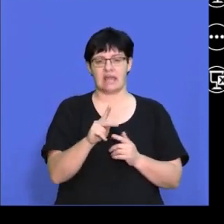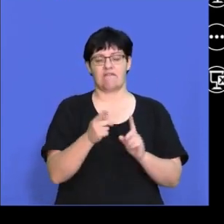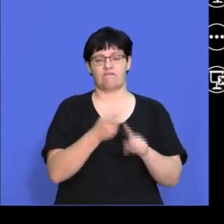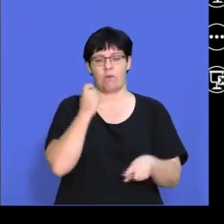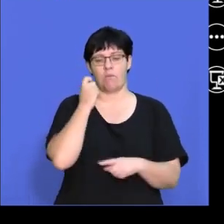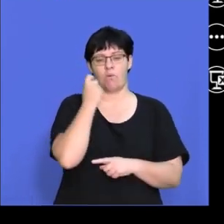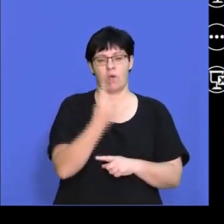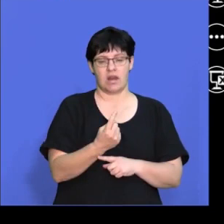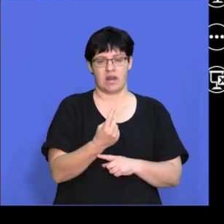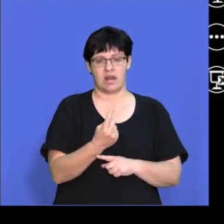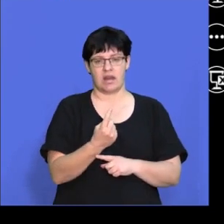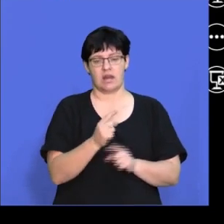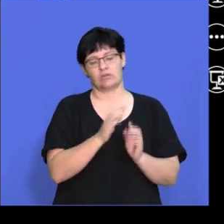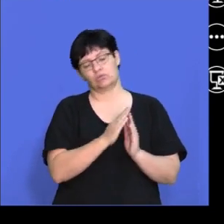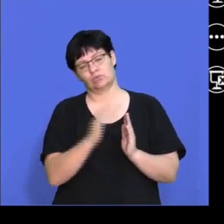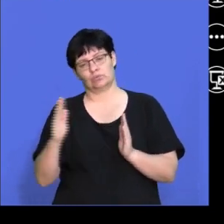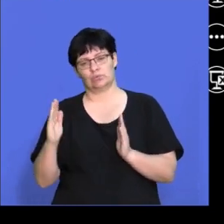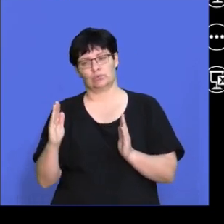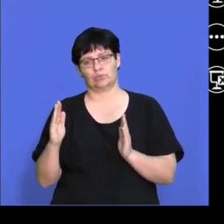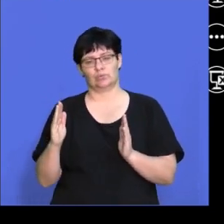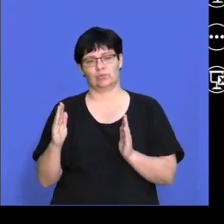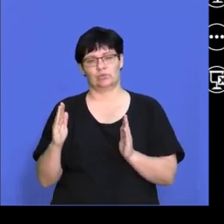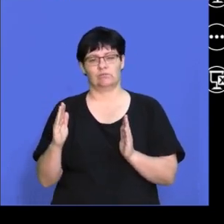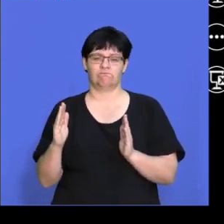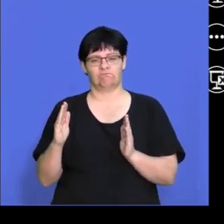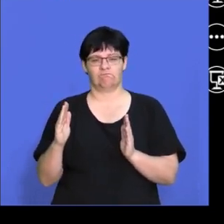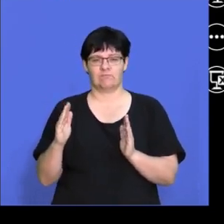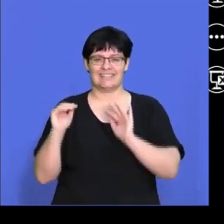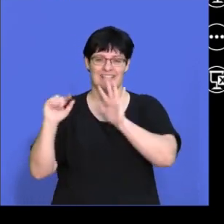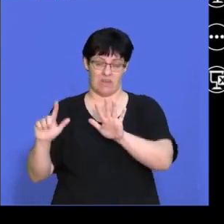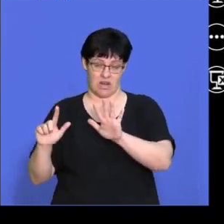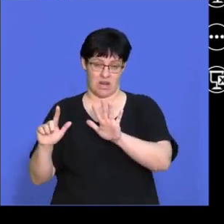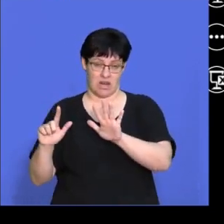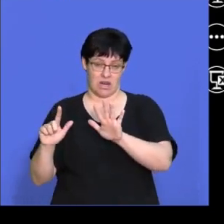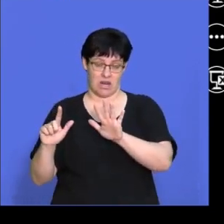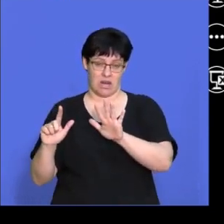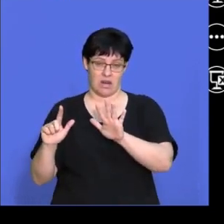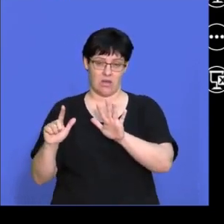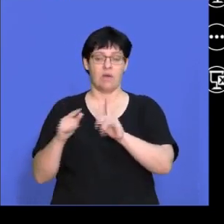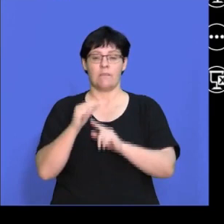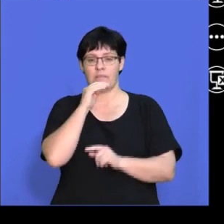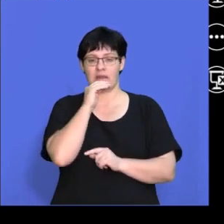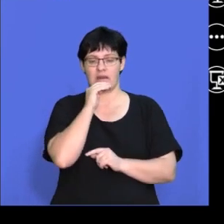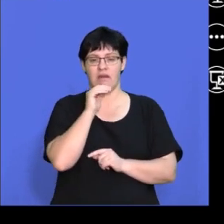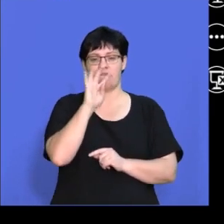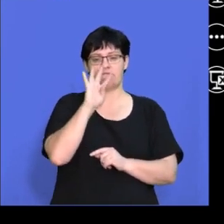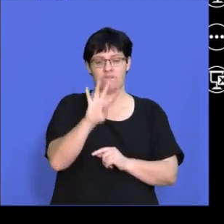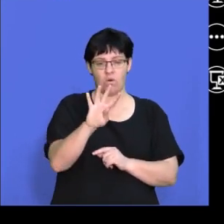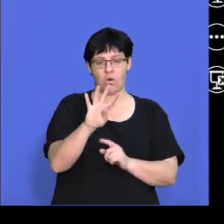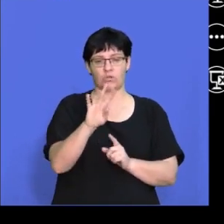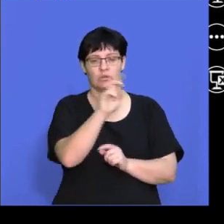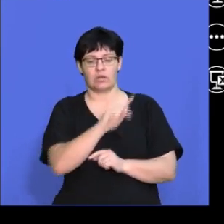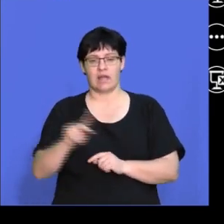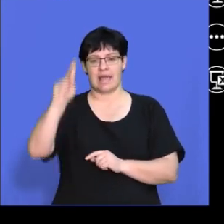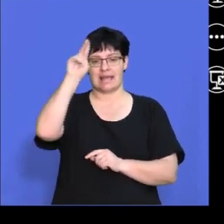k goes from 1 up to, let's do 7, and that's going to be 4 to